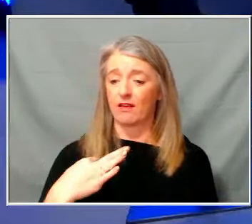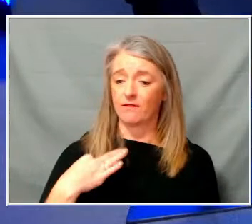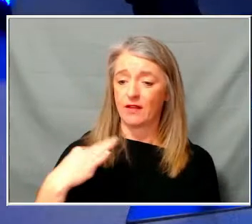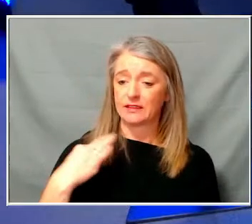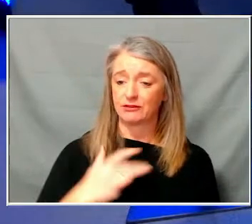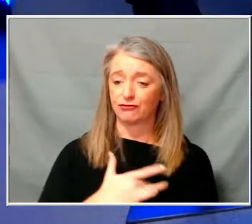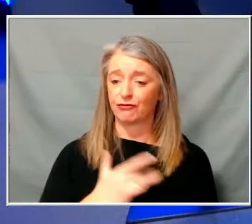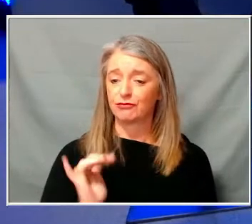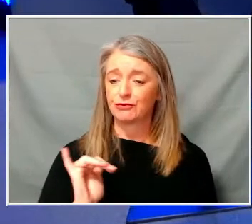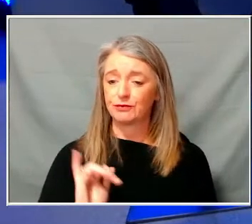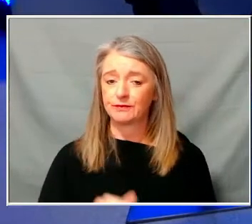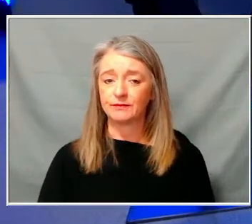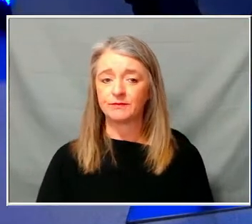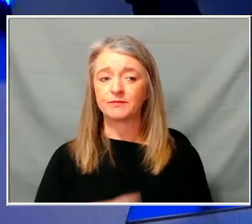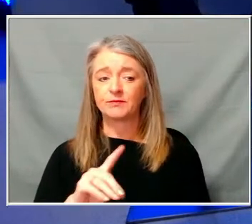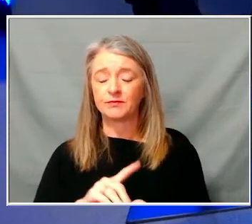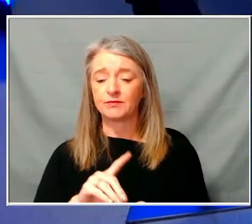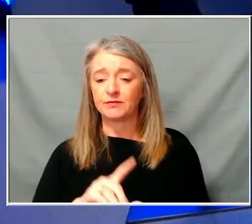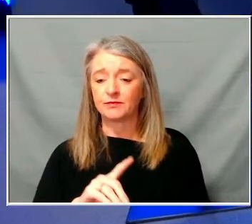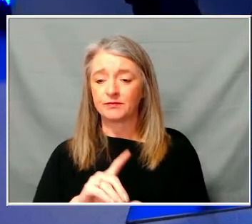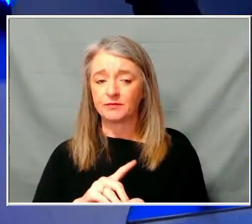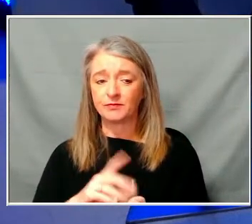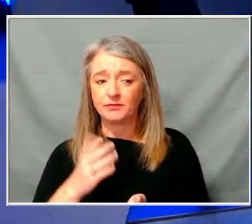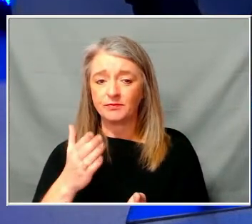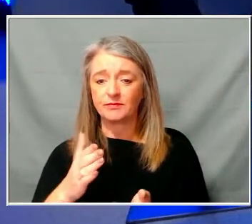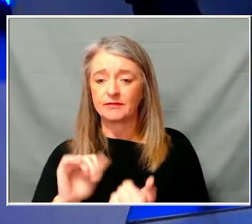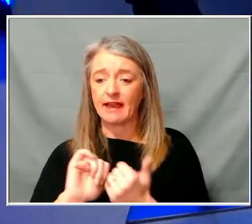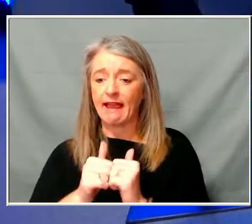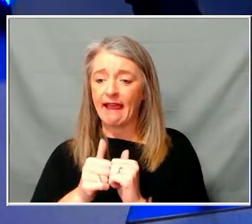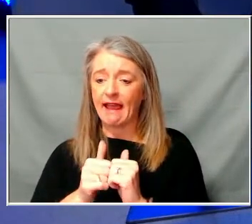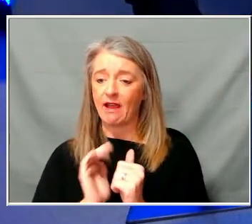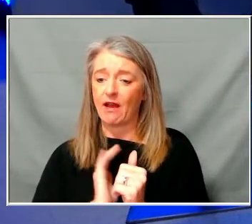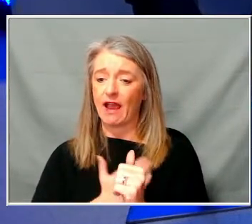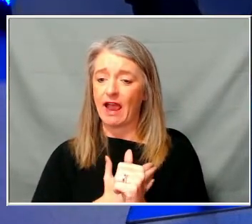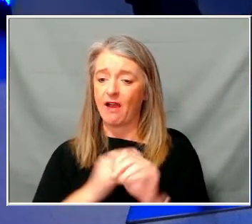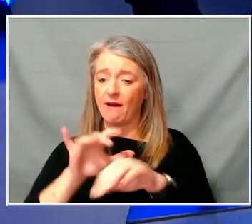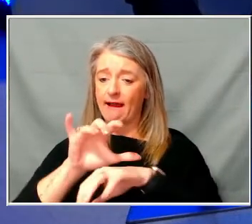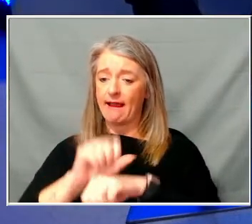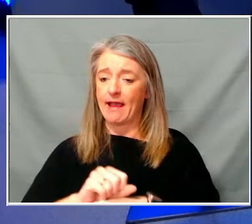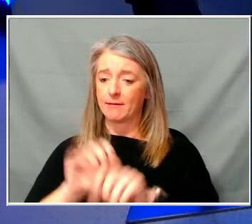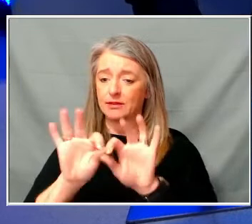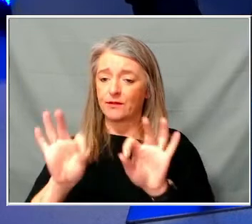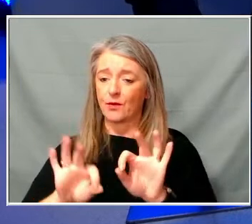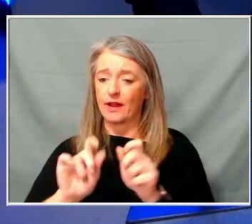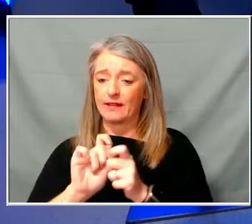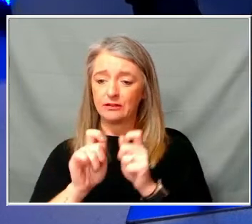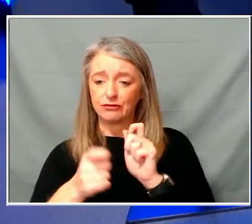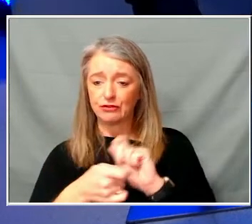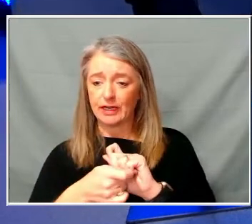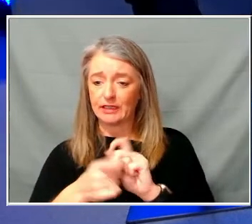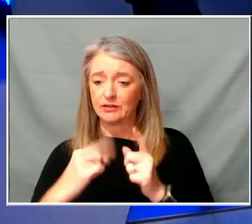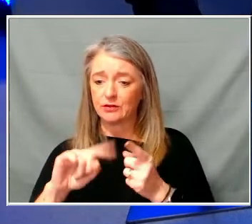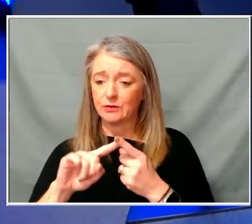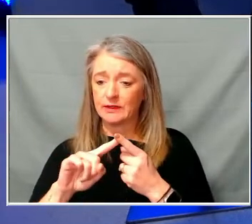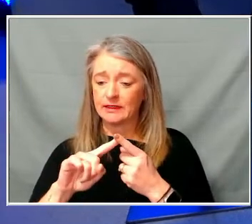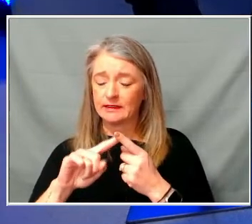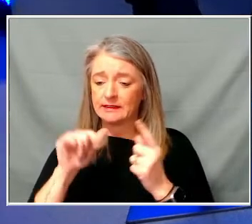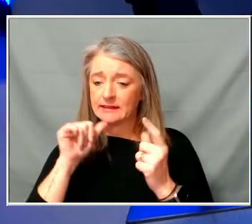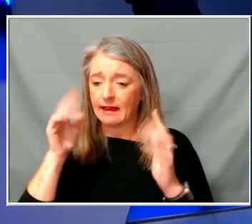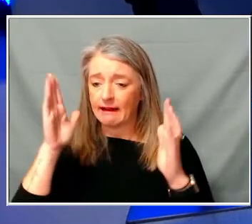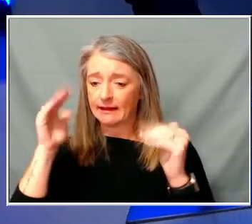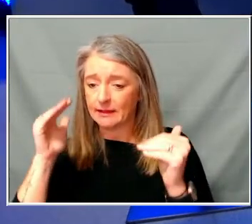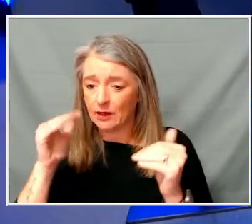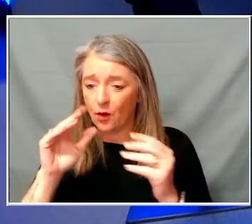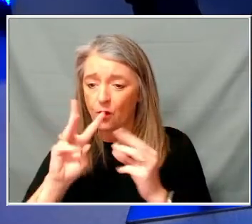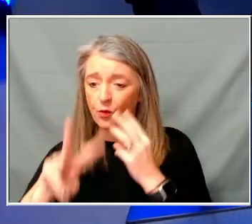Dr. Nawalnik, I want to talk about how our habits are formed just in general and then changed when something completely unexpected, like a